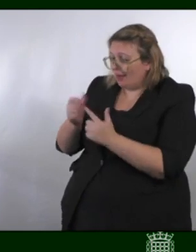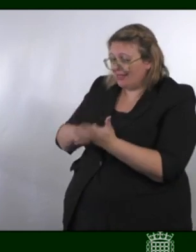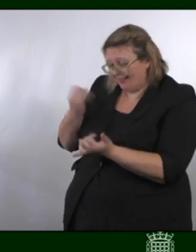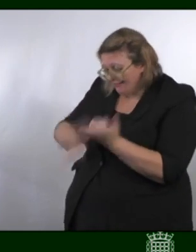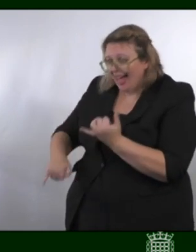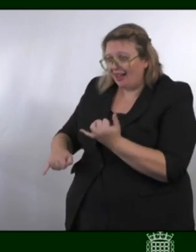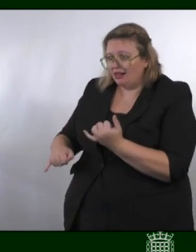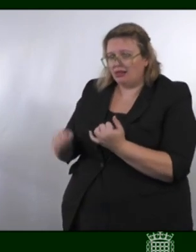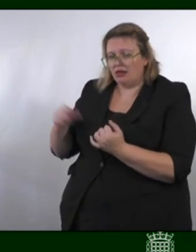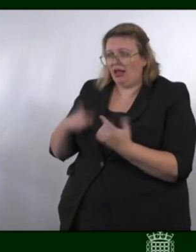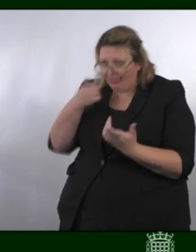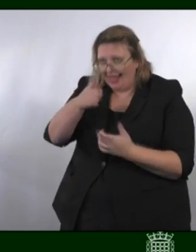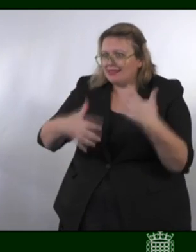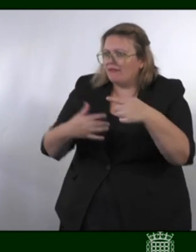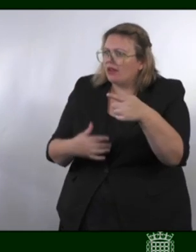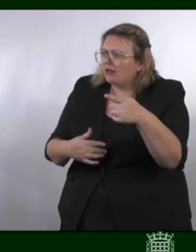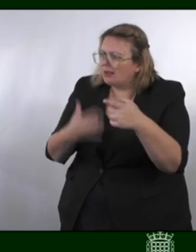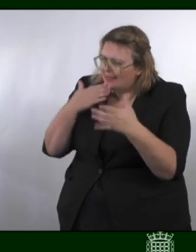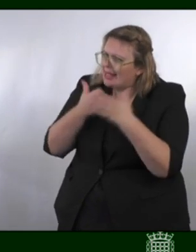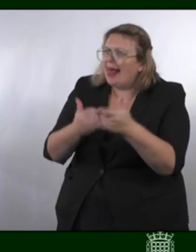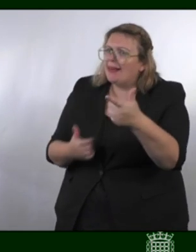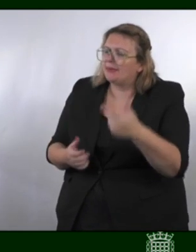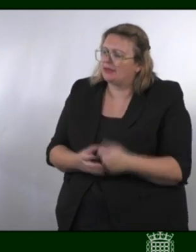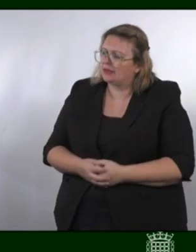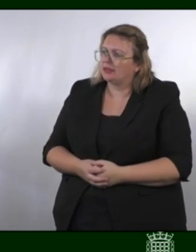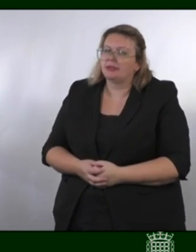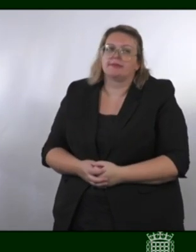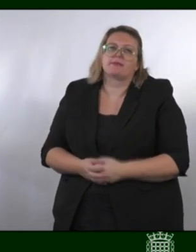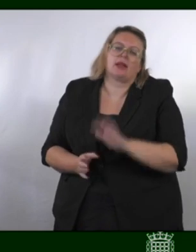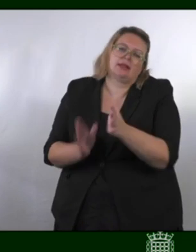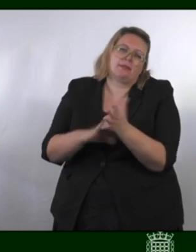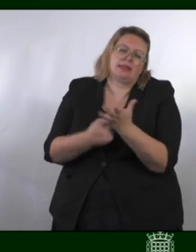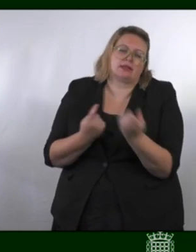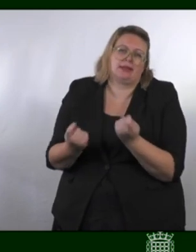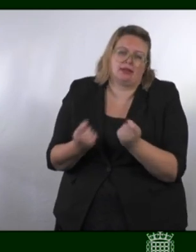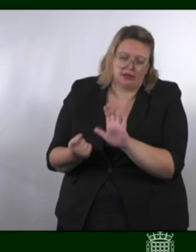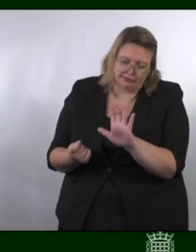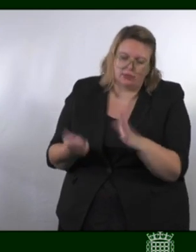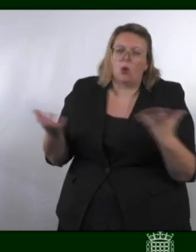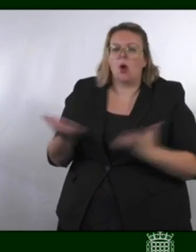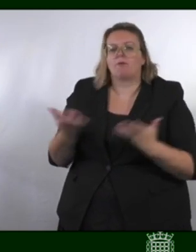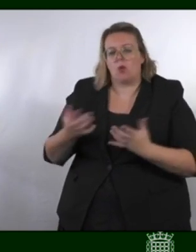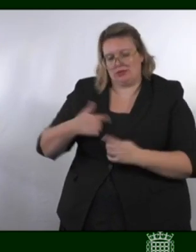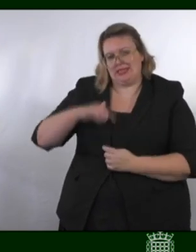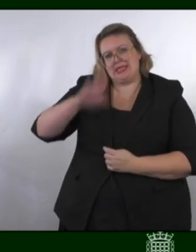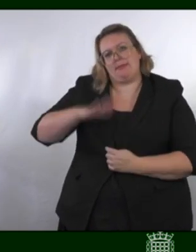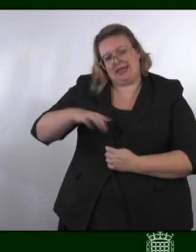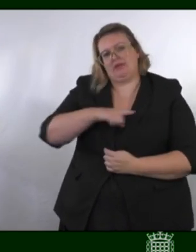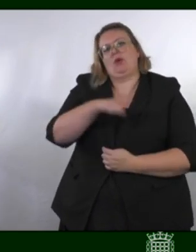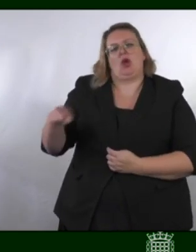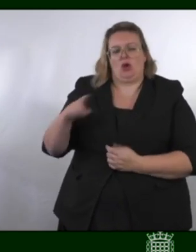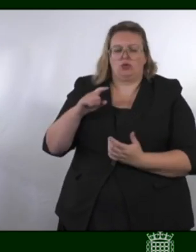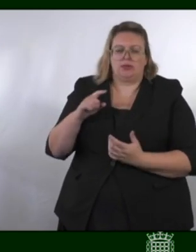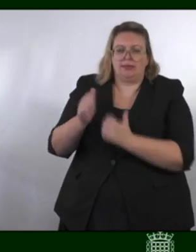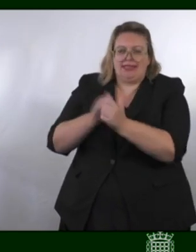need? Well, Mr. Speaker, I of course sympathise deeply with businesses that face difficulties because of